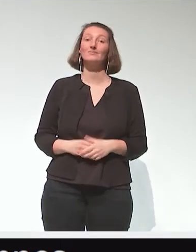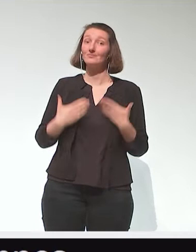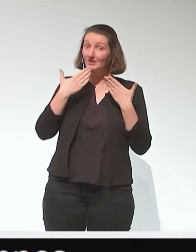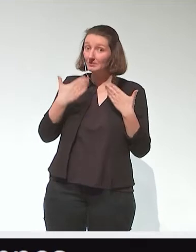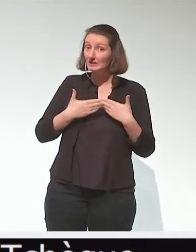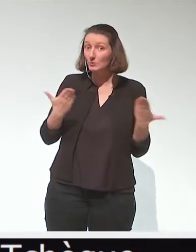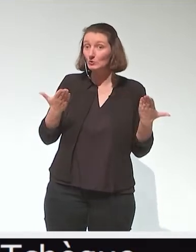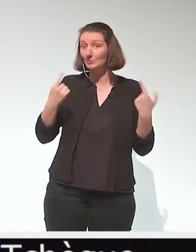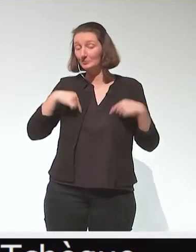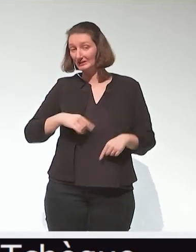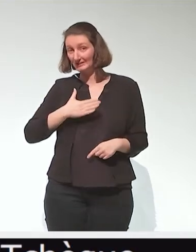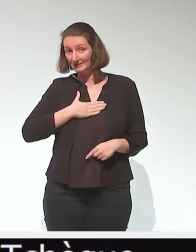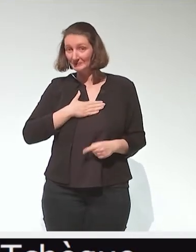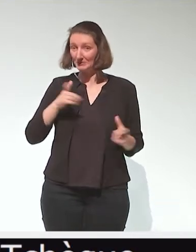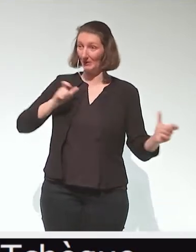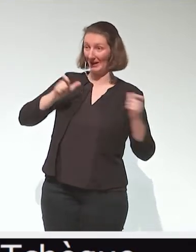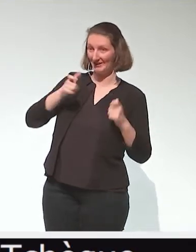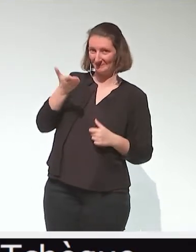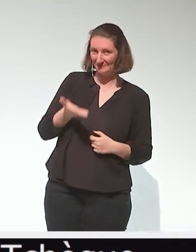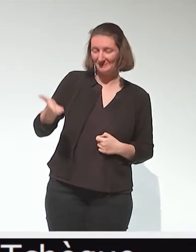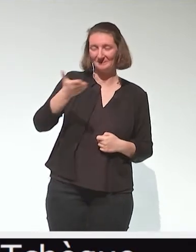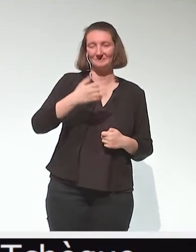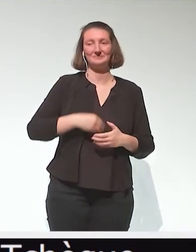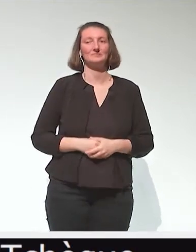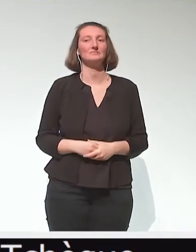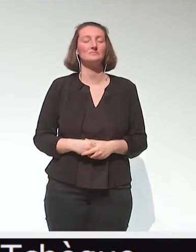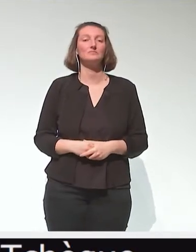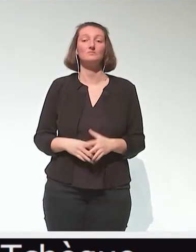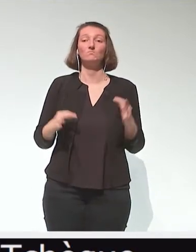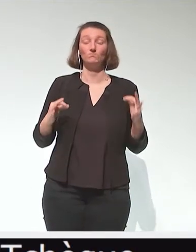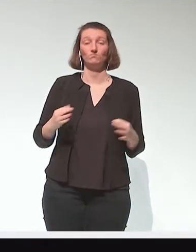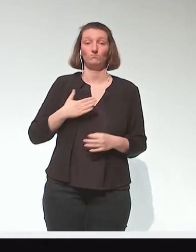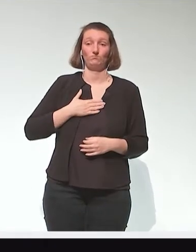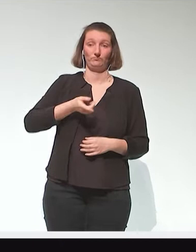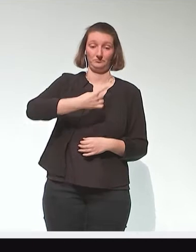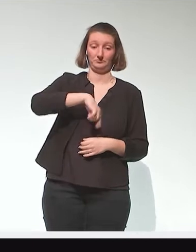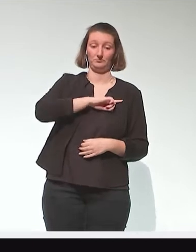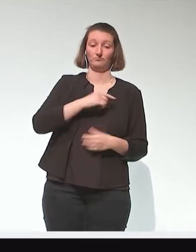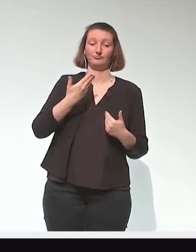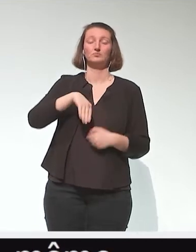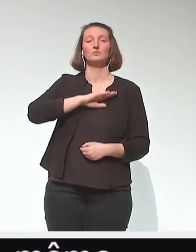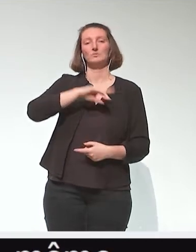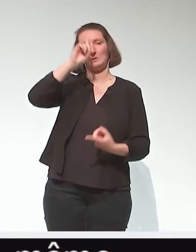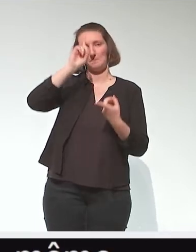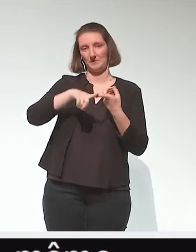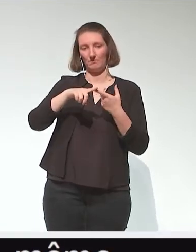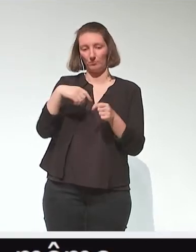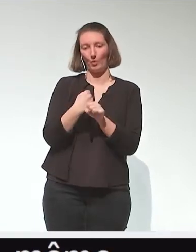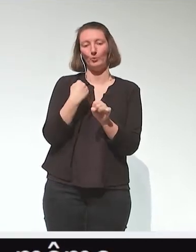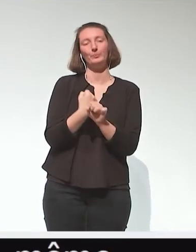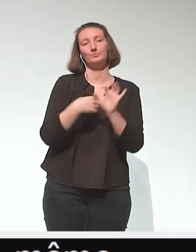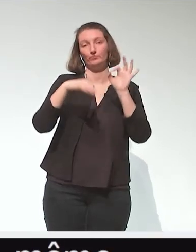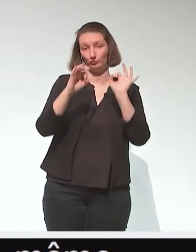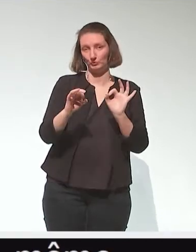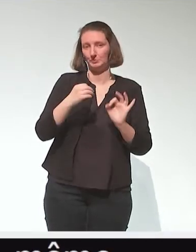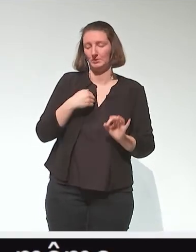colleagues, the panel is about employment, but before I start, let me talk a little